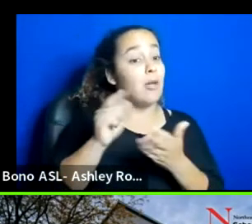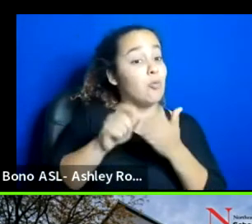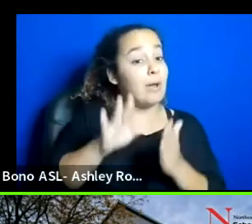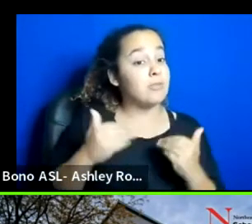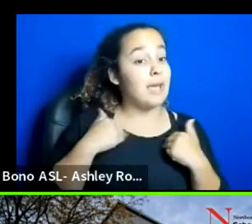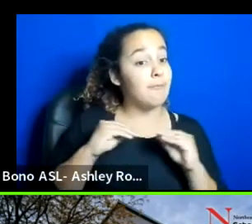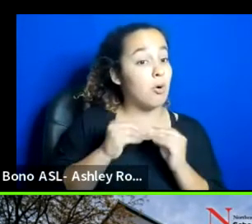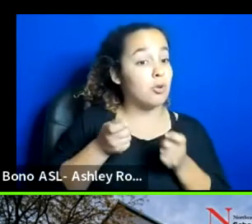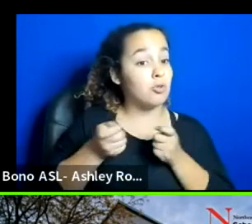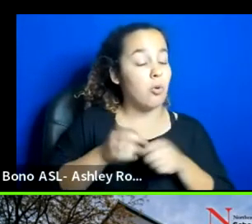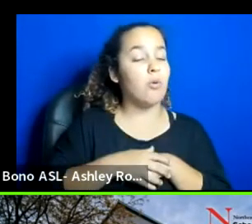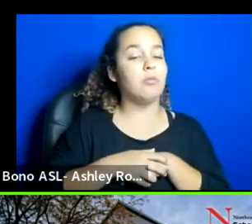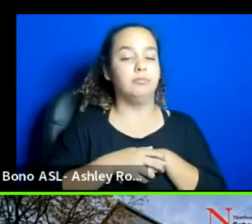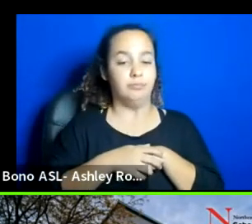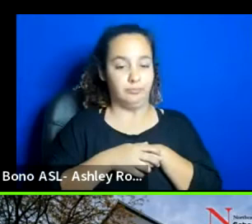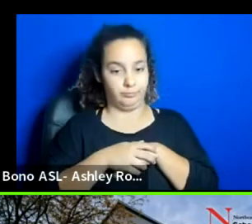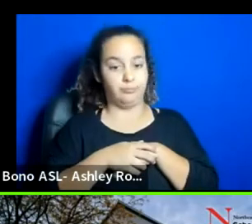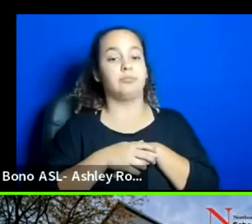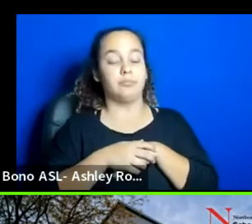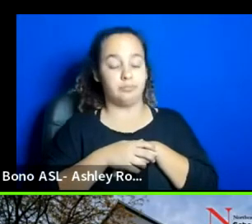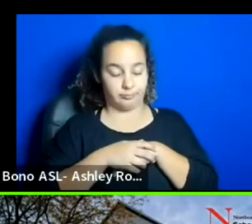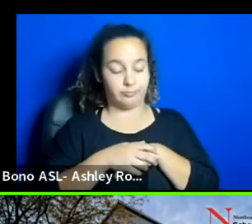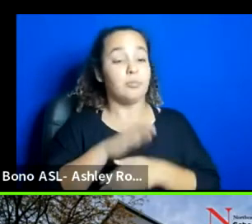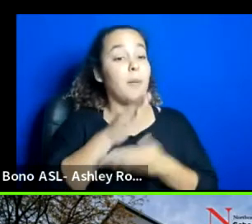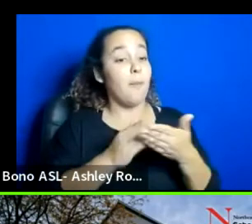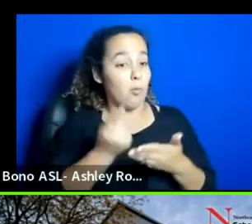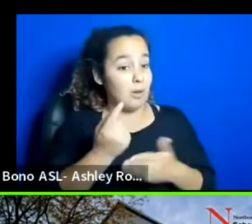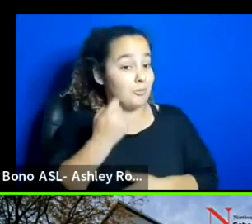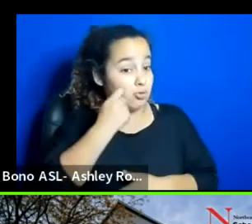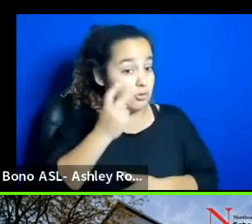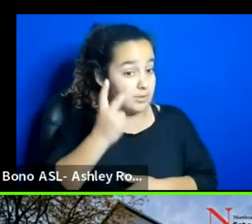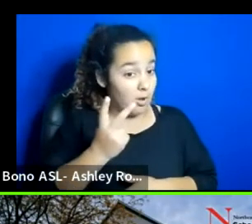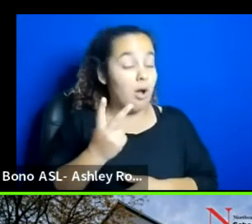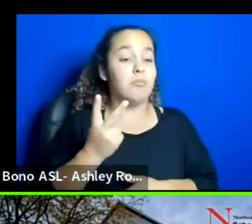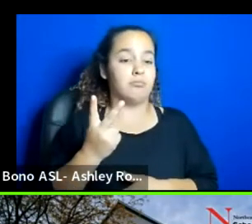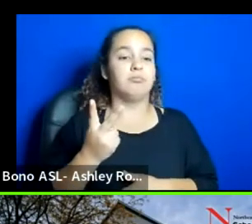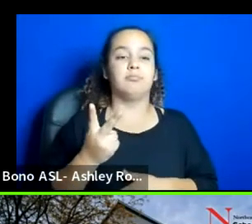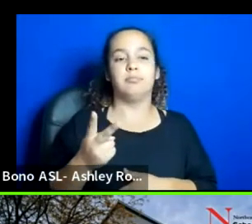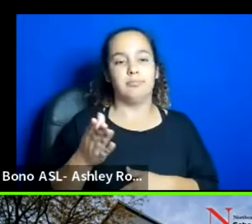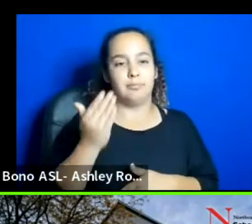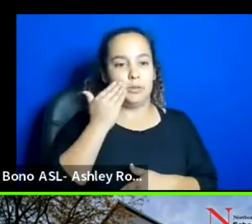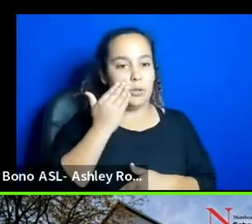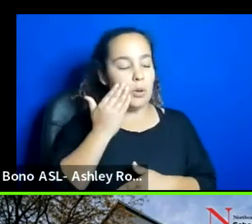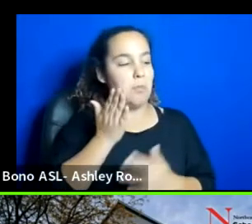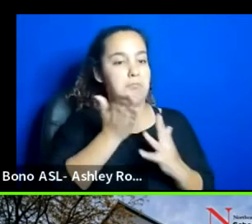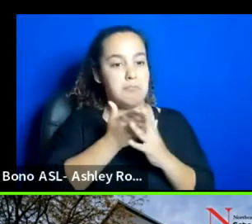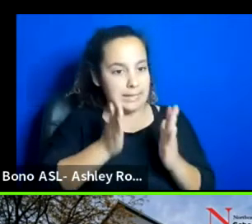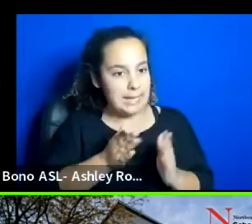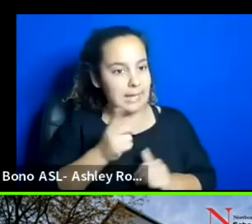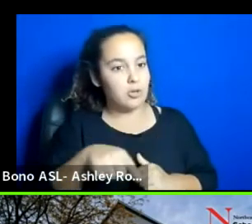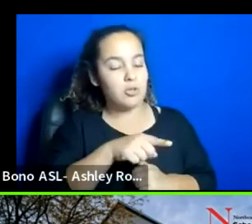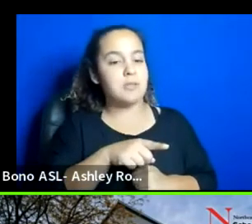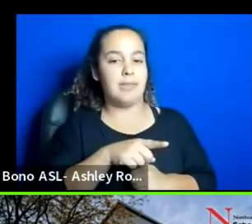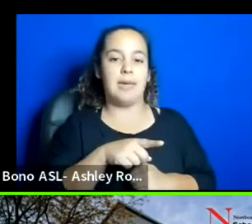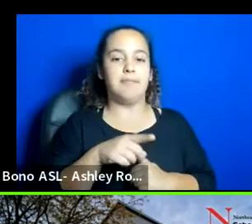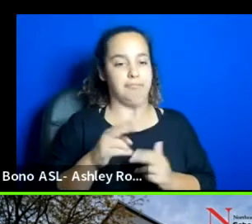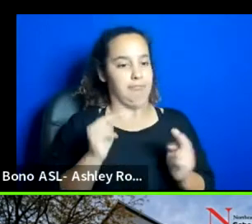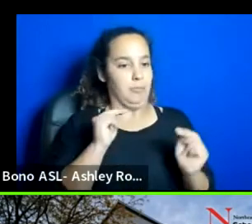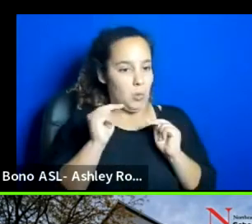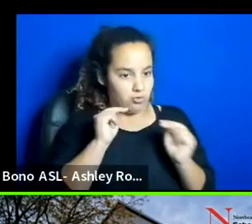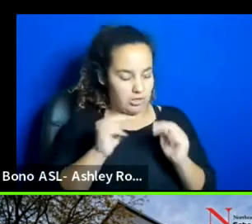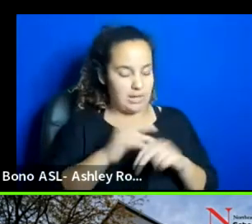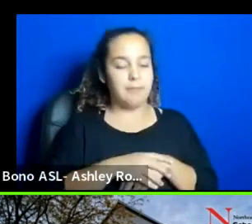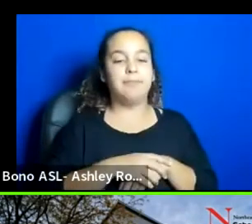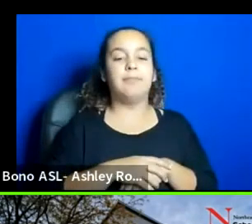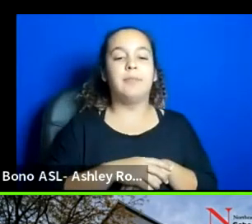His periodization is instead, in part one, as we just saw, by mediators, which groups of successful businessmen were shaping the theater business to